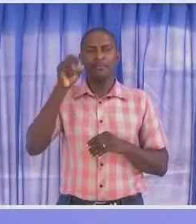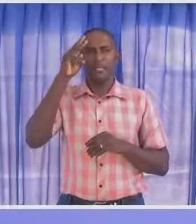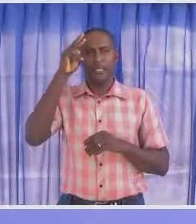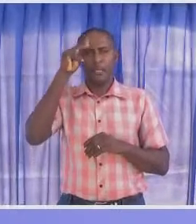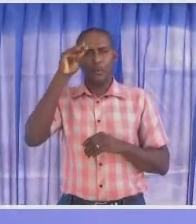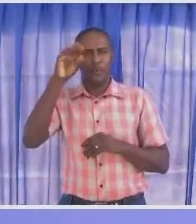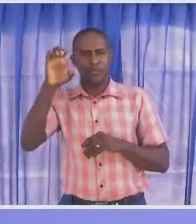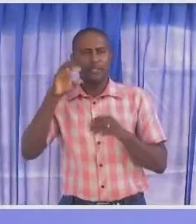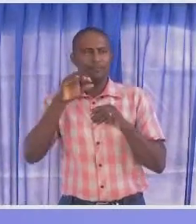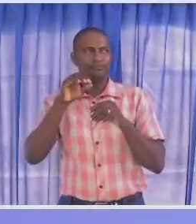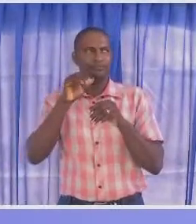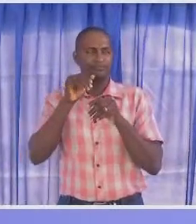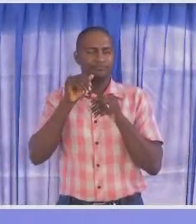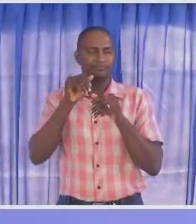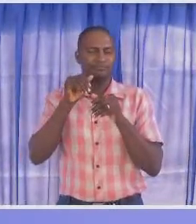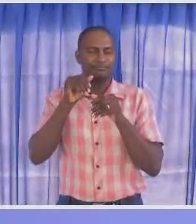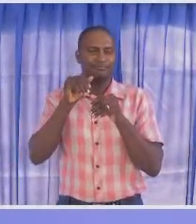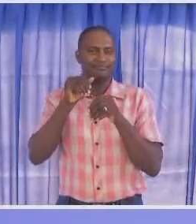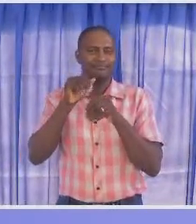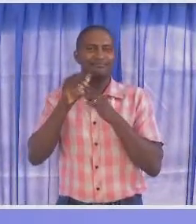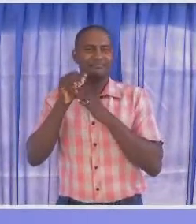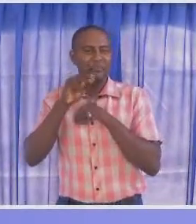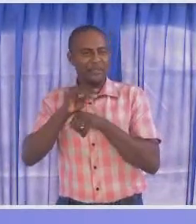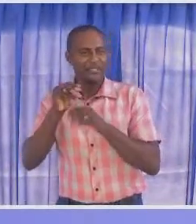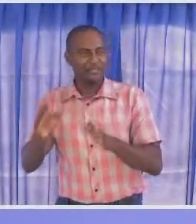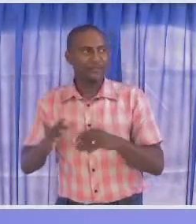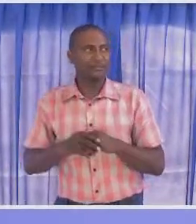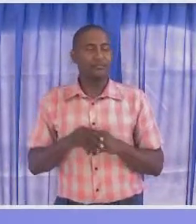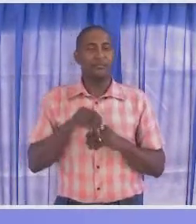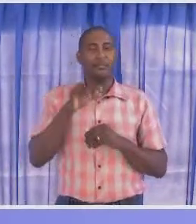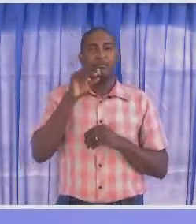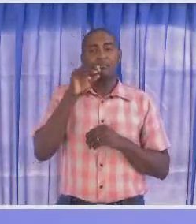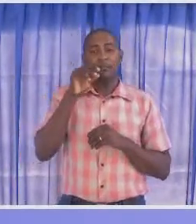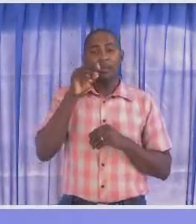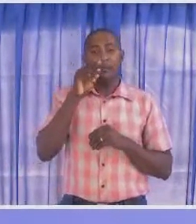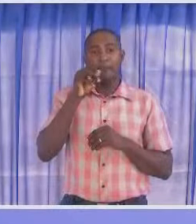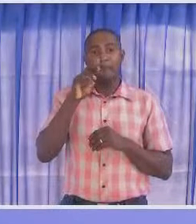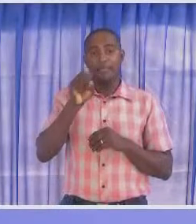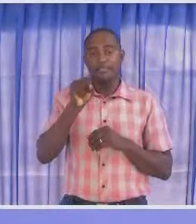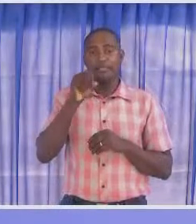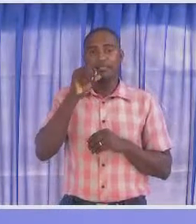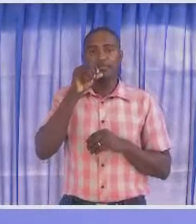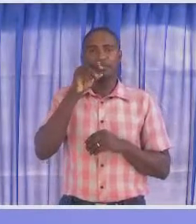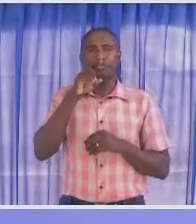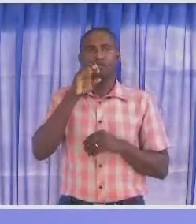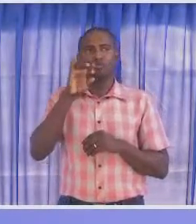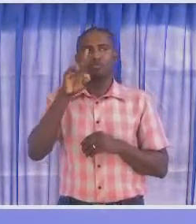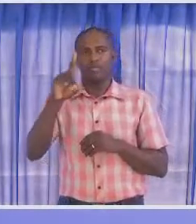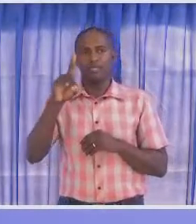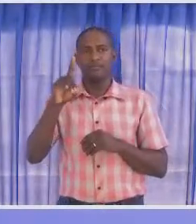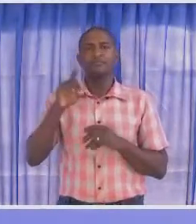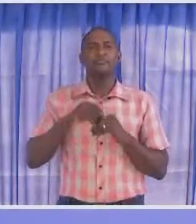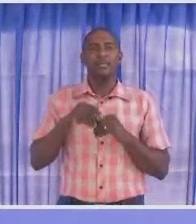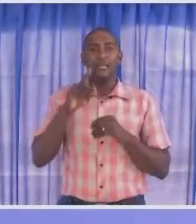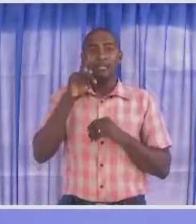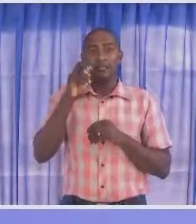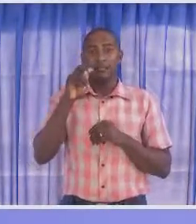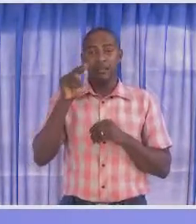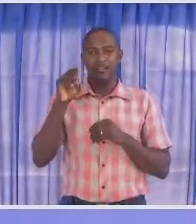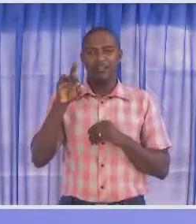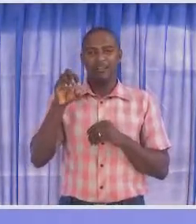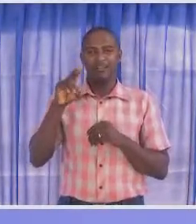the Council of Community Colleges of Jamaica. Mrs. Pauline Reed, Principal of Knockalva Polytechnic Community